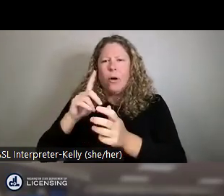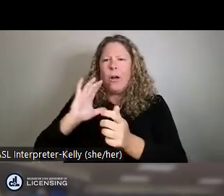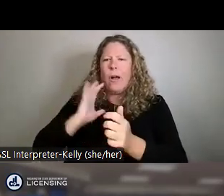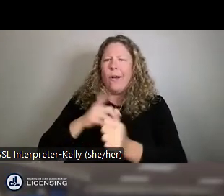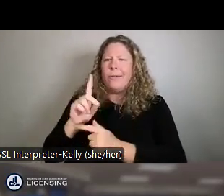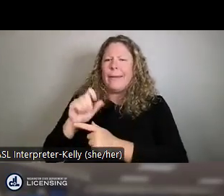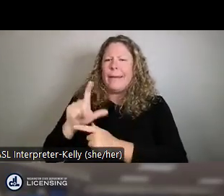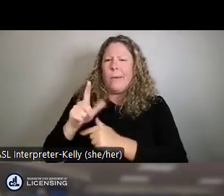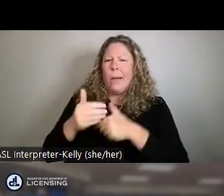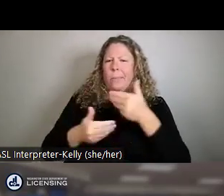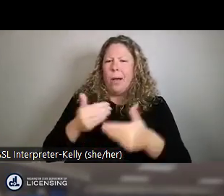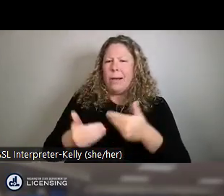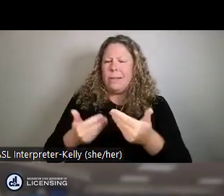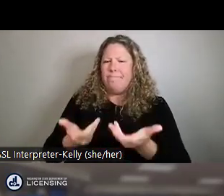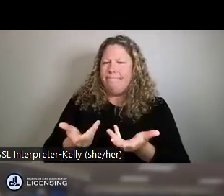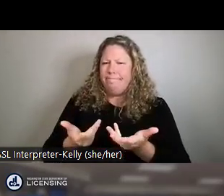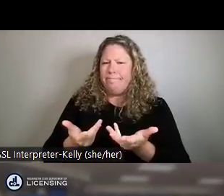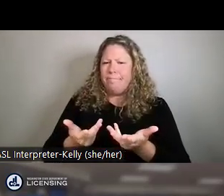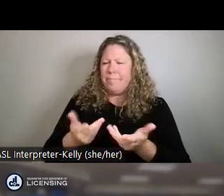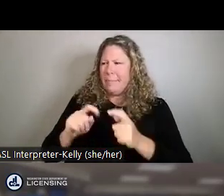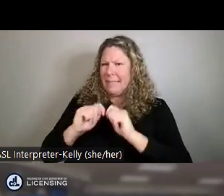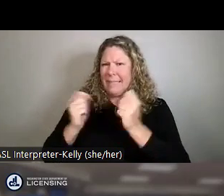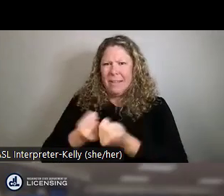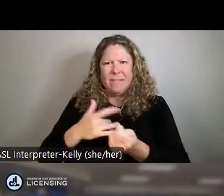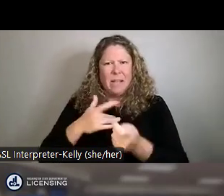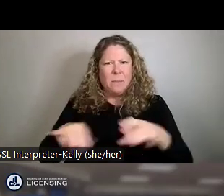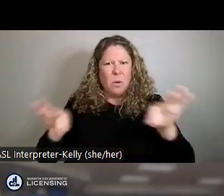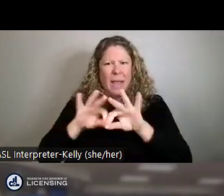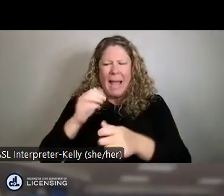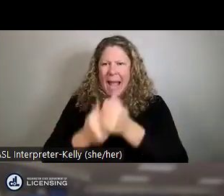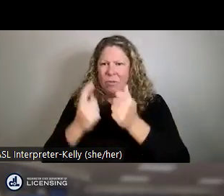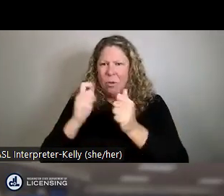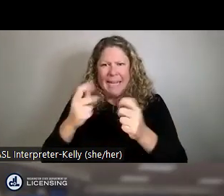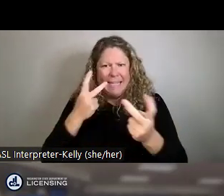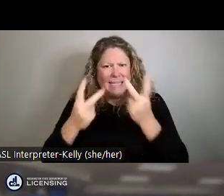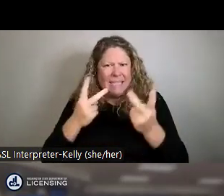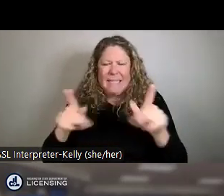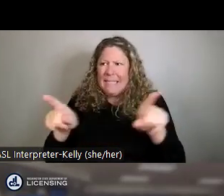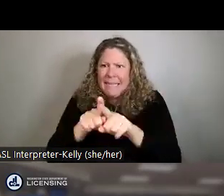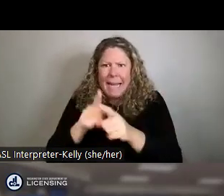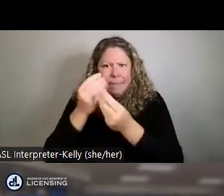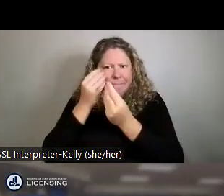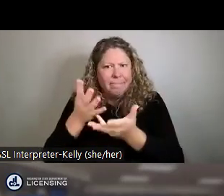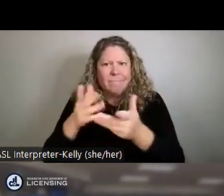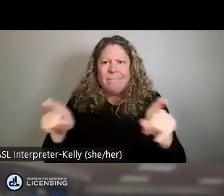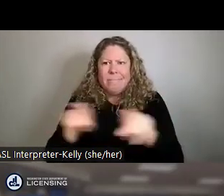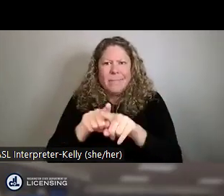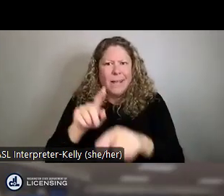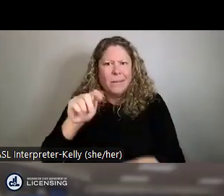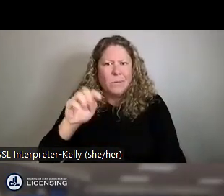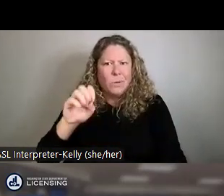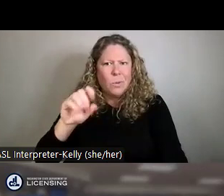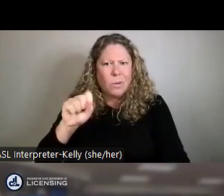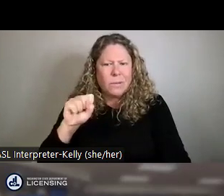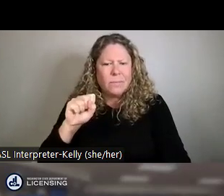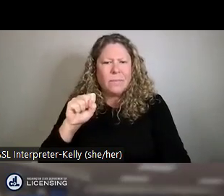a team, we felt it was important to make sure everyone had access to the same info and tools. So we took this opportunity